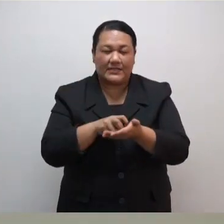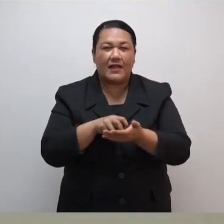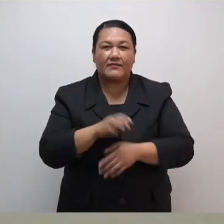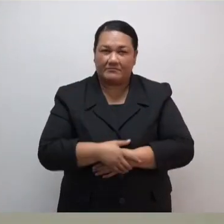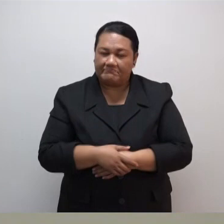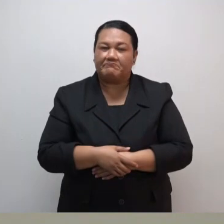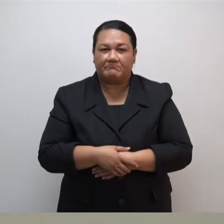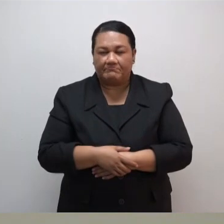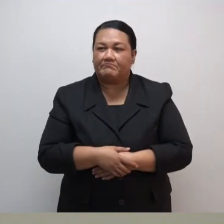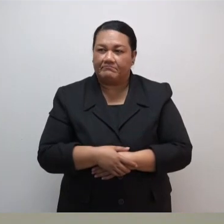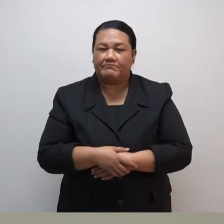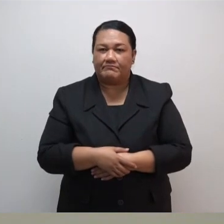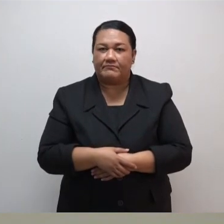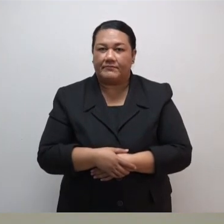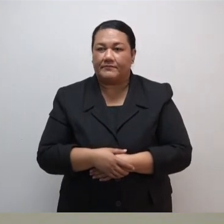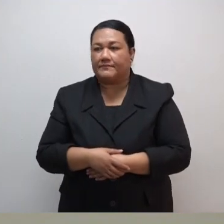Thank you. Thanks.